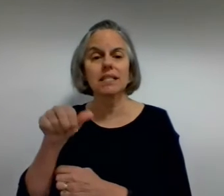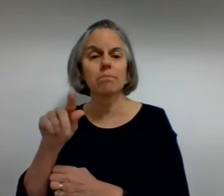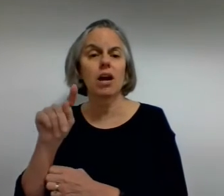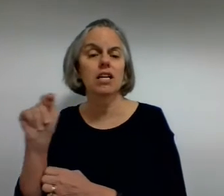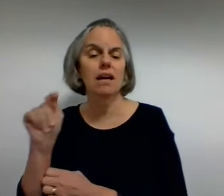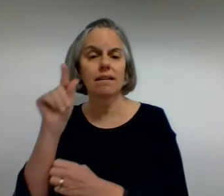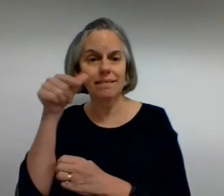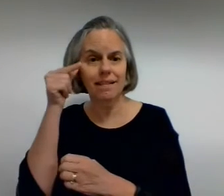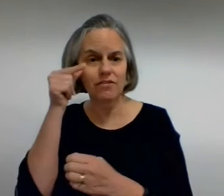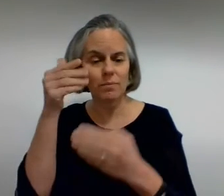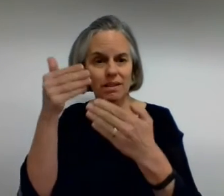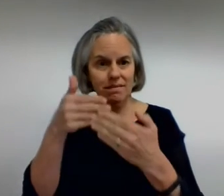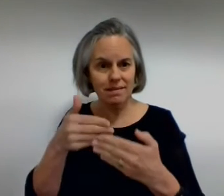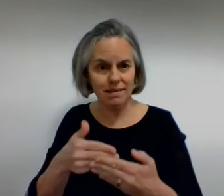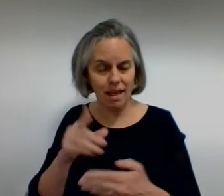slide deck. So,